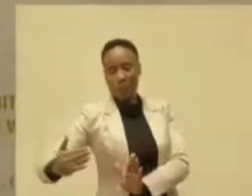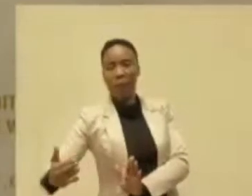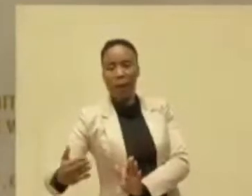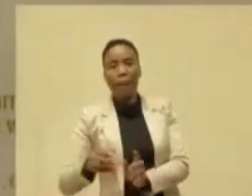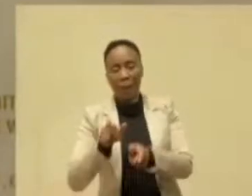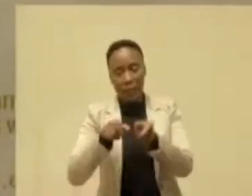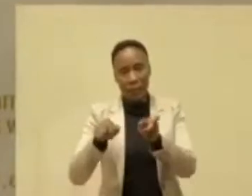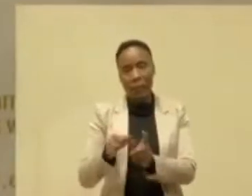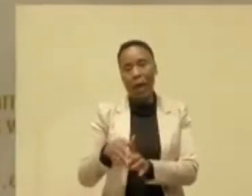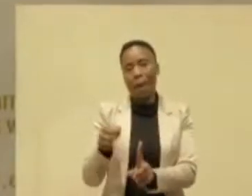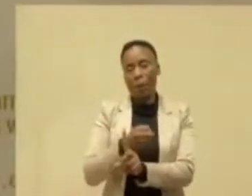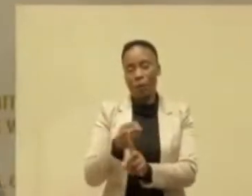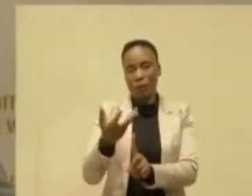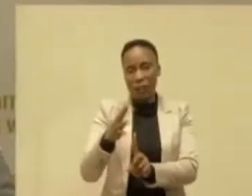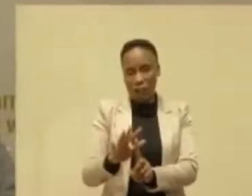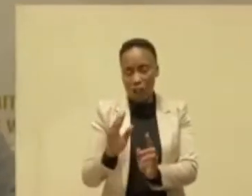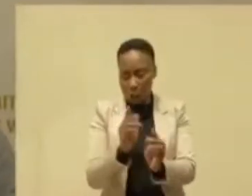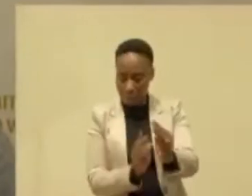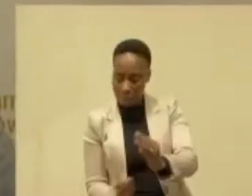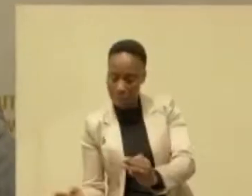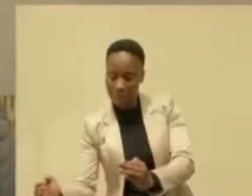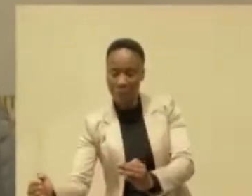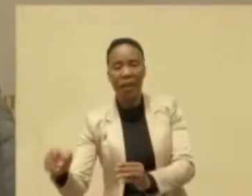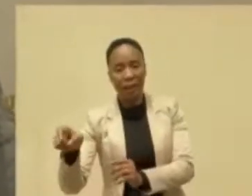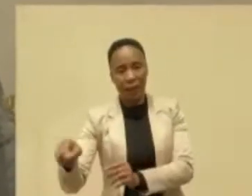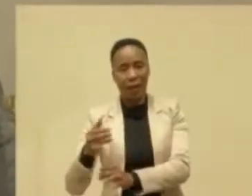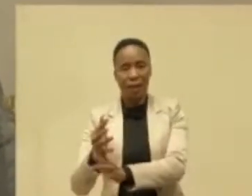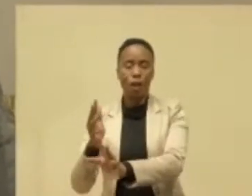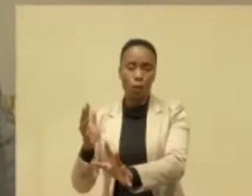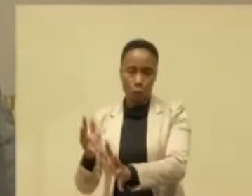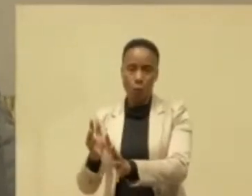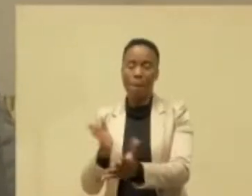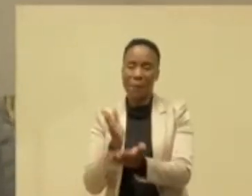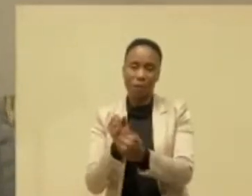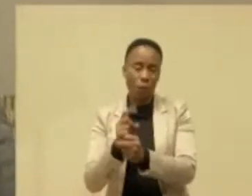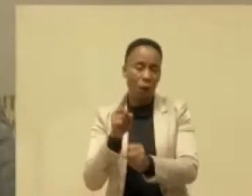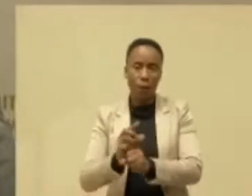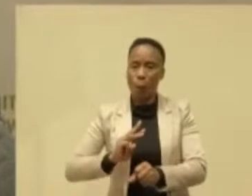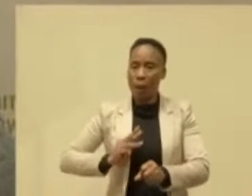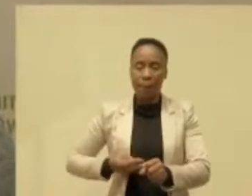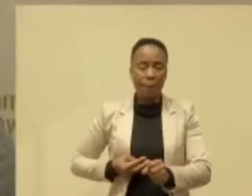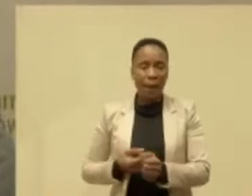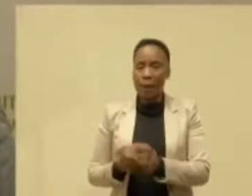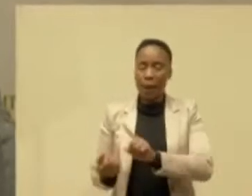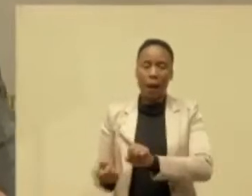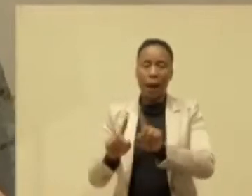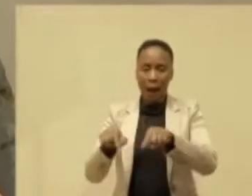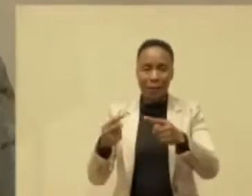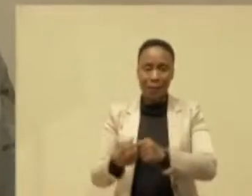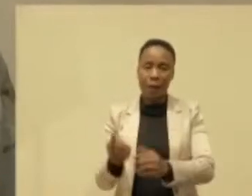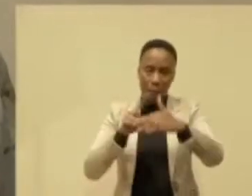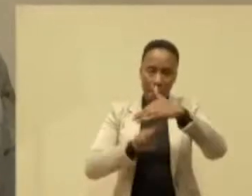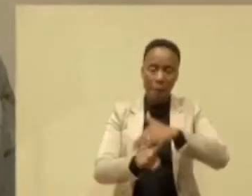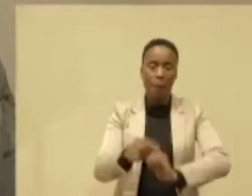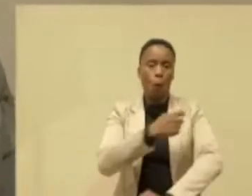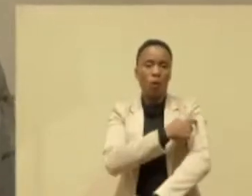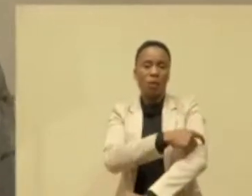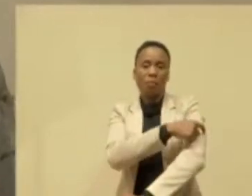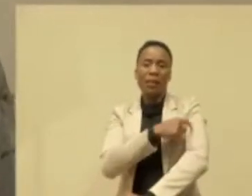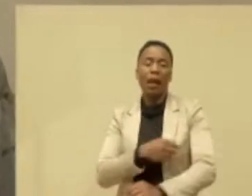look at how best can we really ensure that one may have appeared about transparent speaking have a chance about